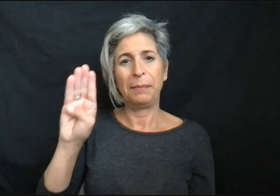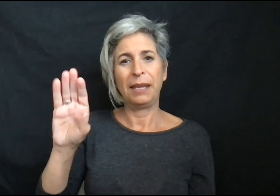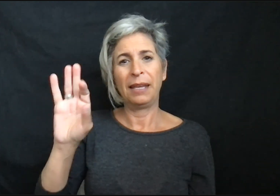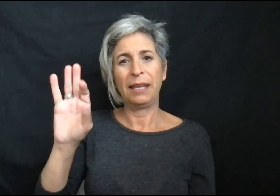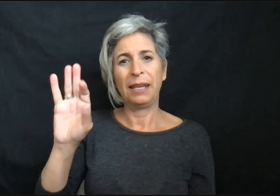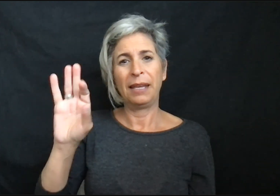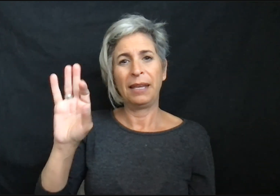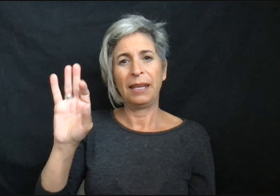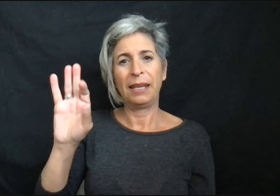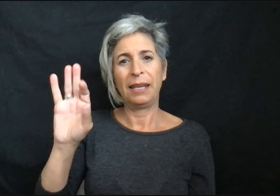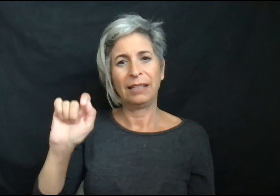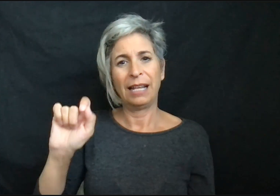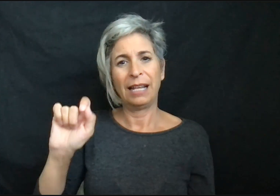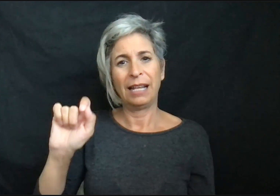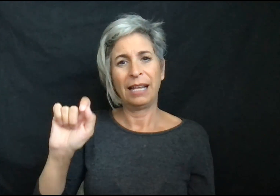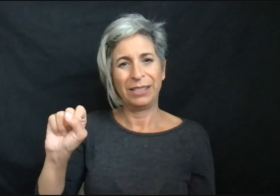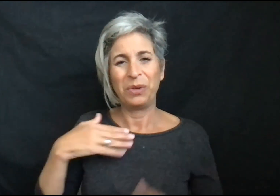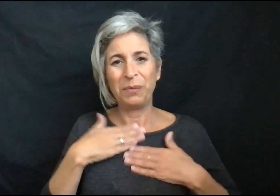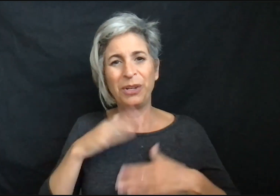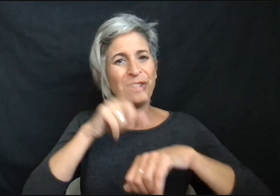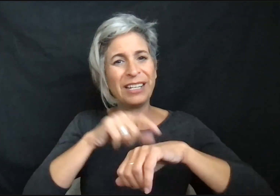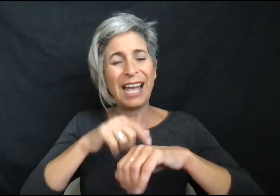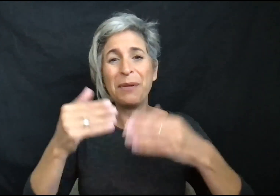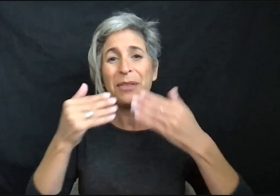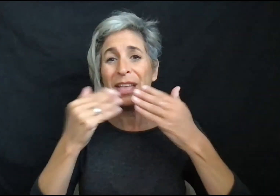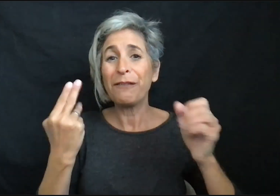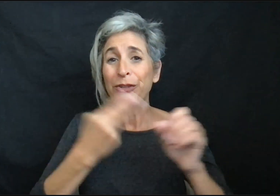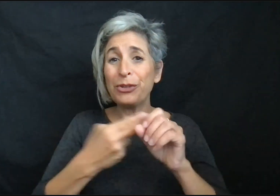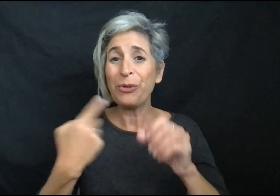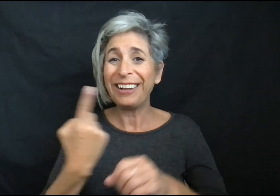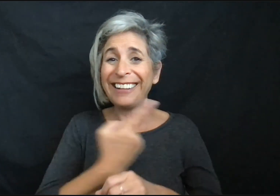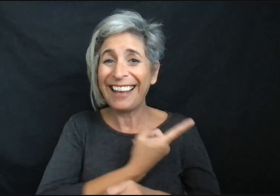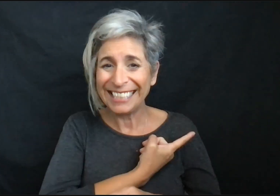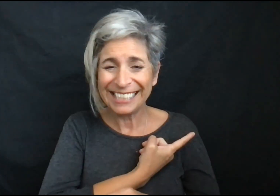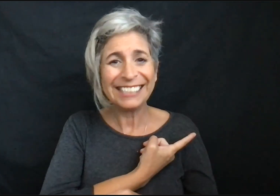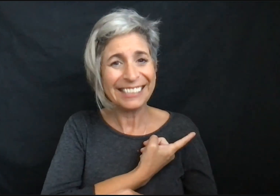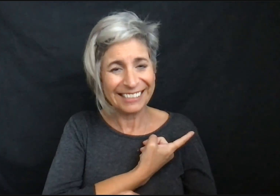@bbfl.us. We appreciate your time today, and we thank you for joining in.